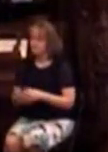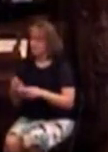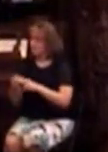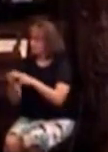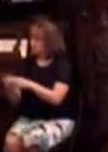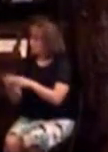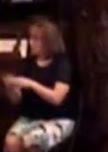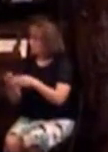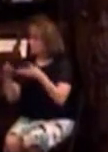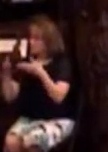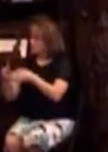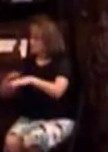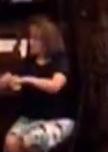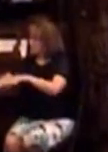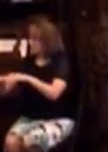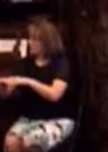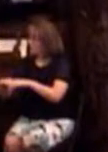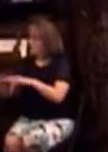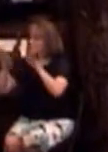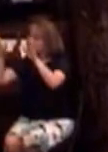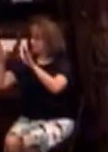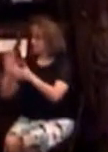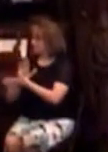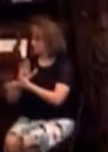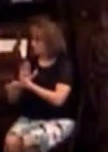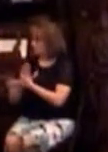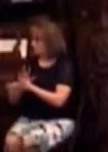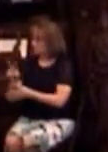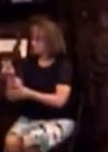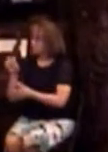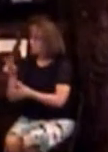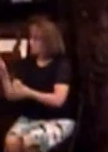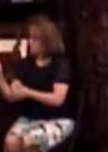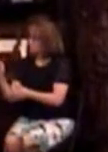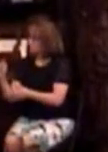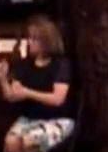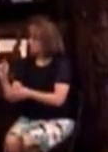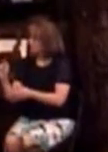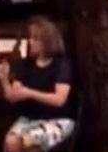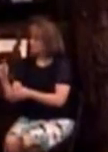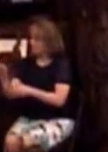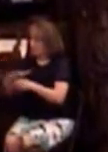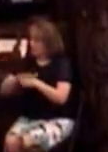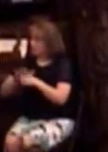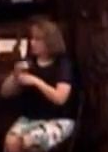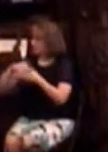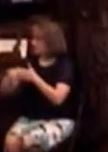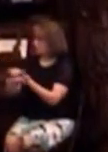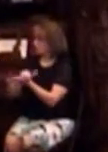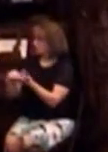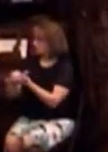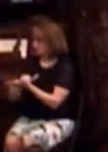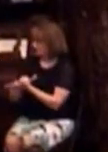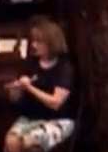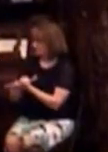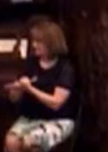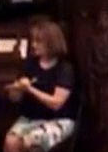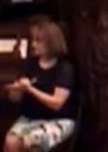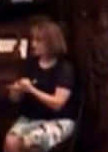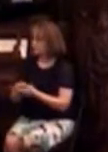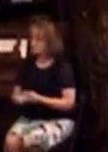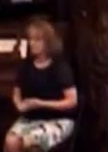Sunday school in 220 neighborhoods throughout the city of New York, in all the different boroughs. It's very, very interesting.